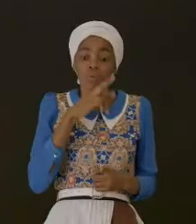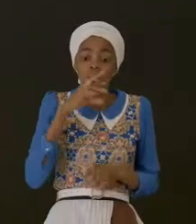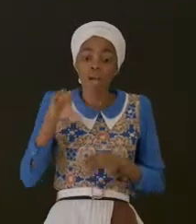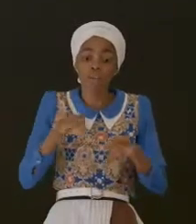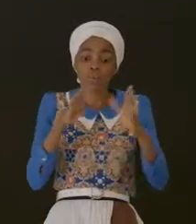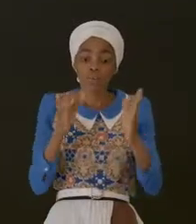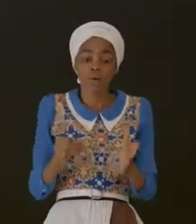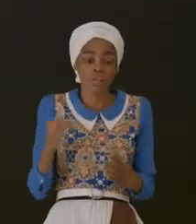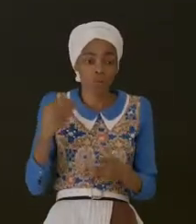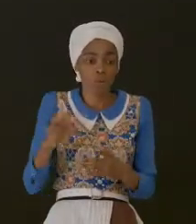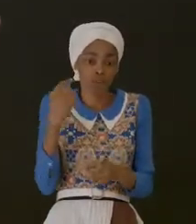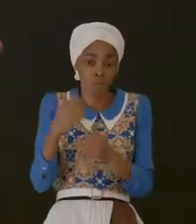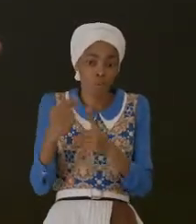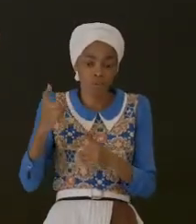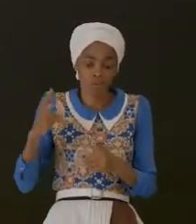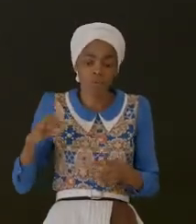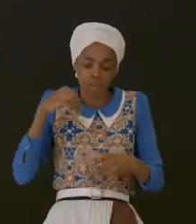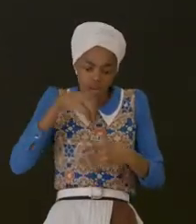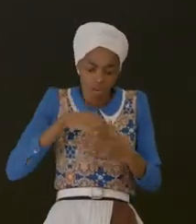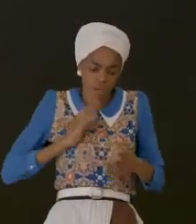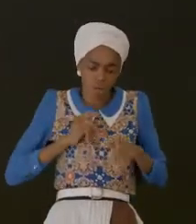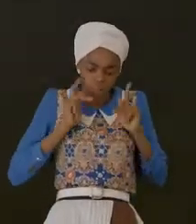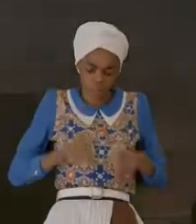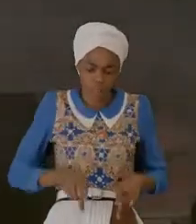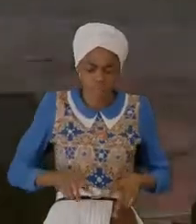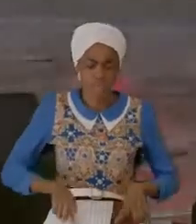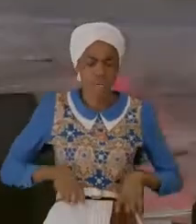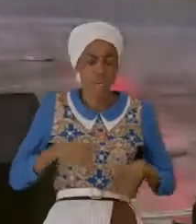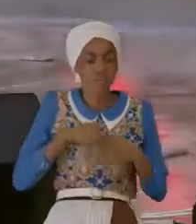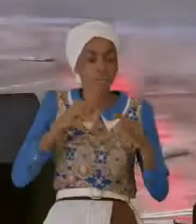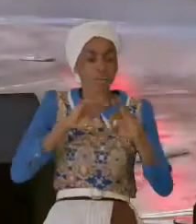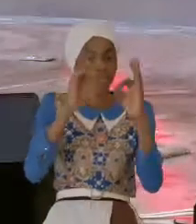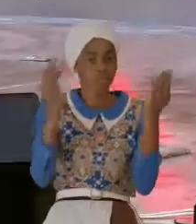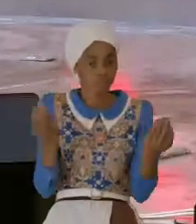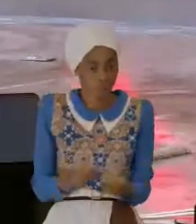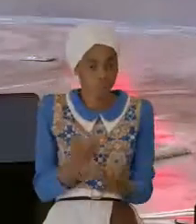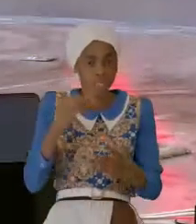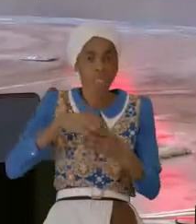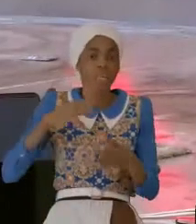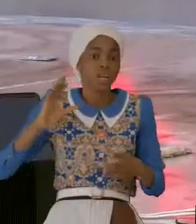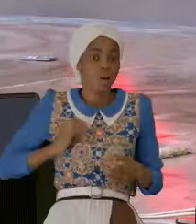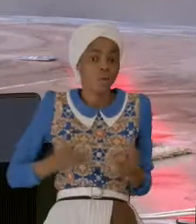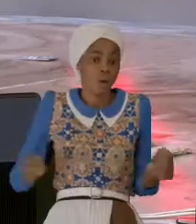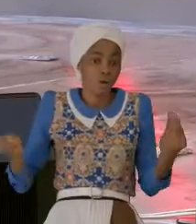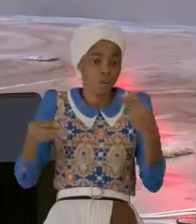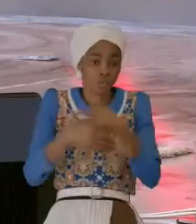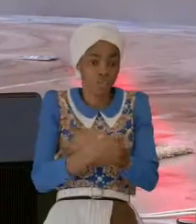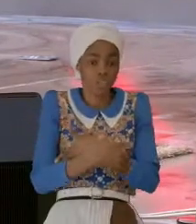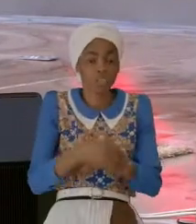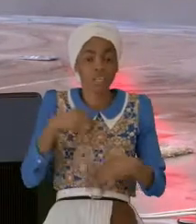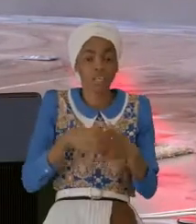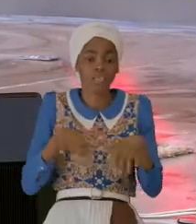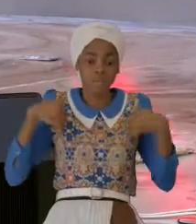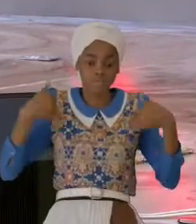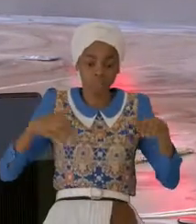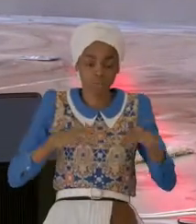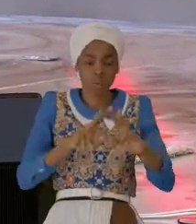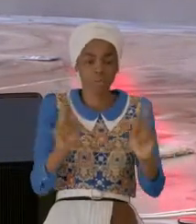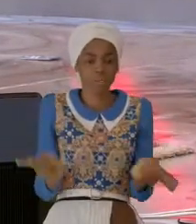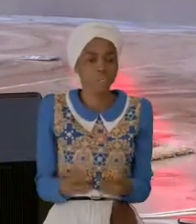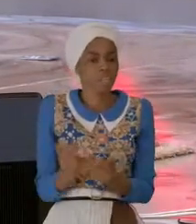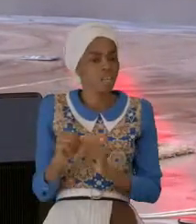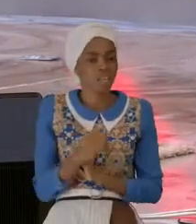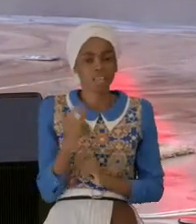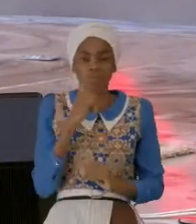lives in our families in the office in the marketplace everywhere we find ourselves